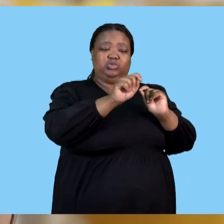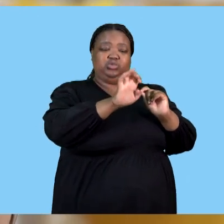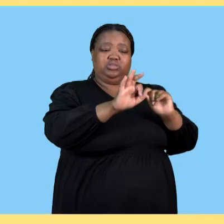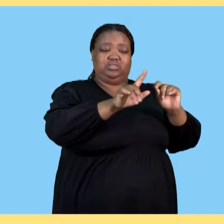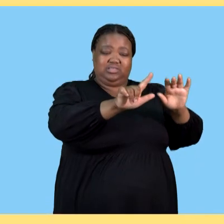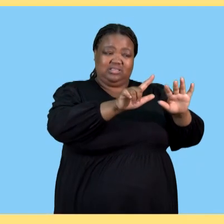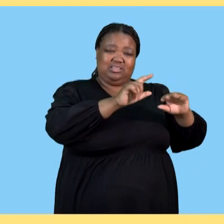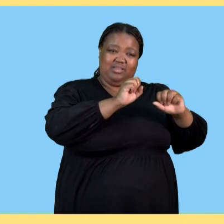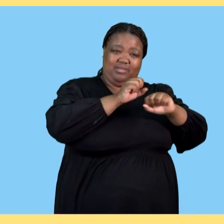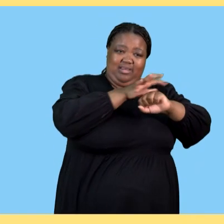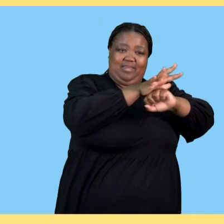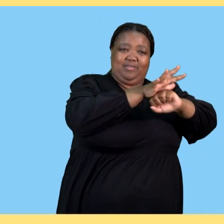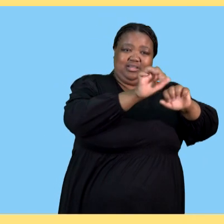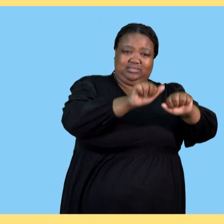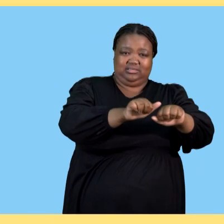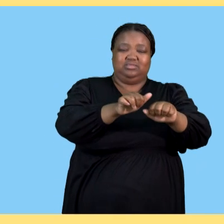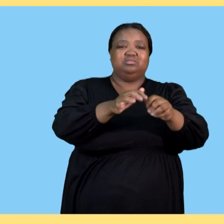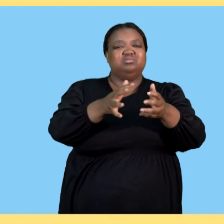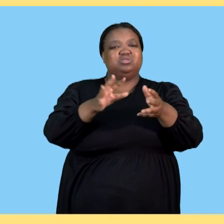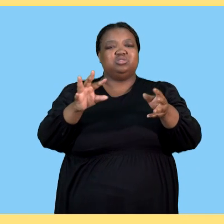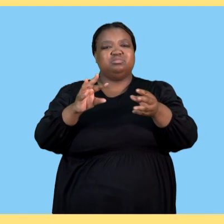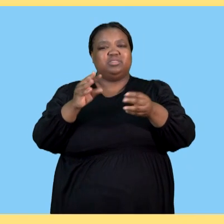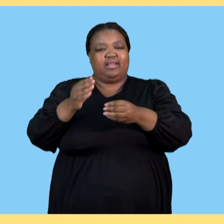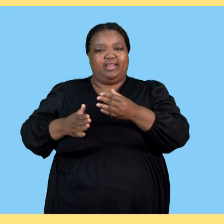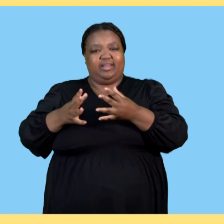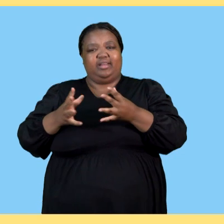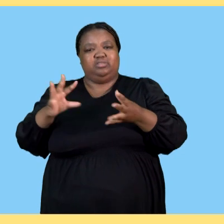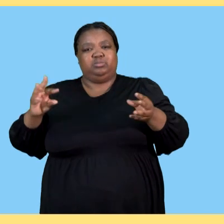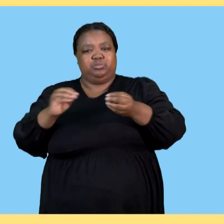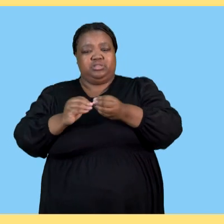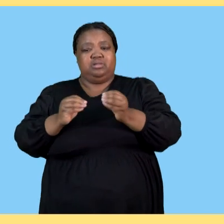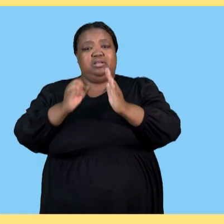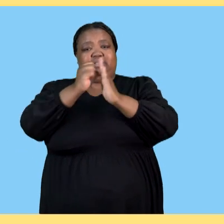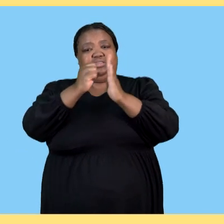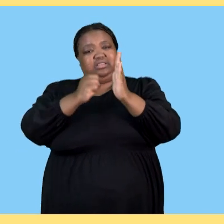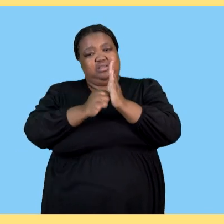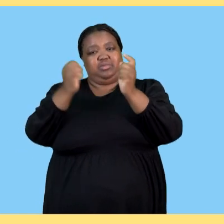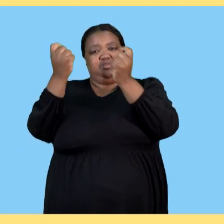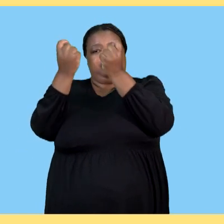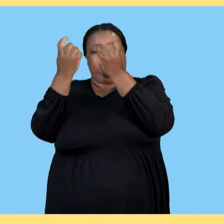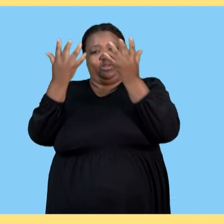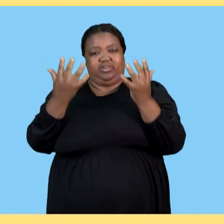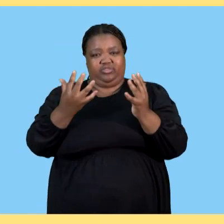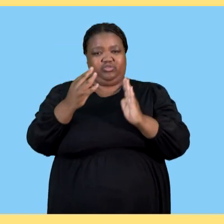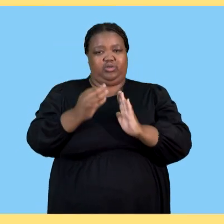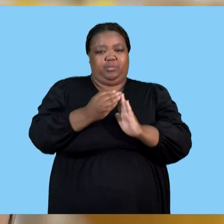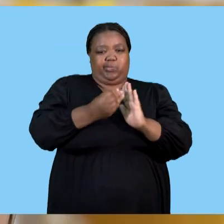I'll take the balance at the end and bring it to my statement of financial